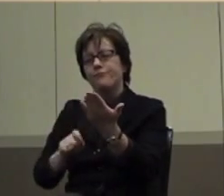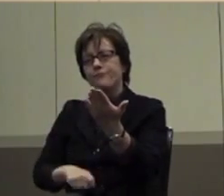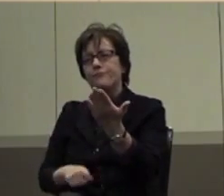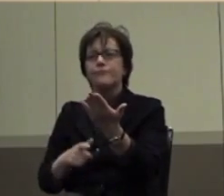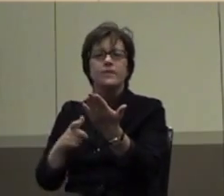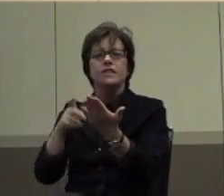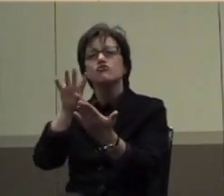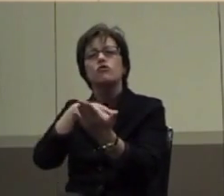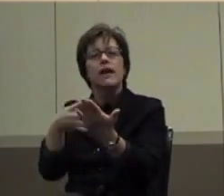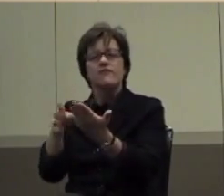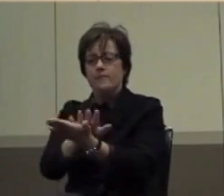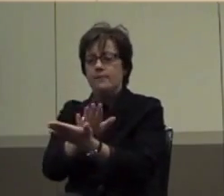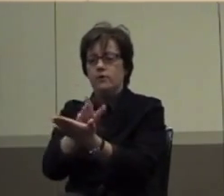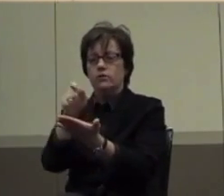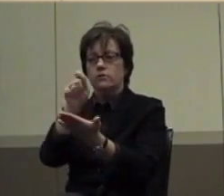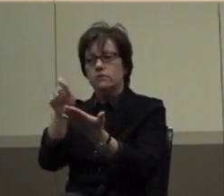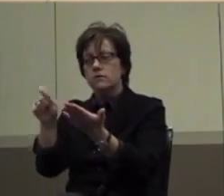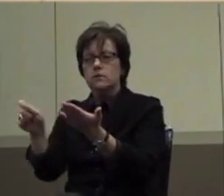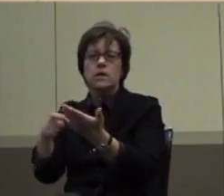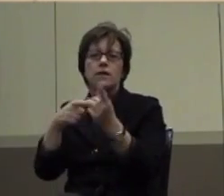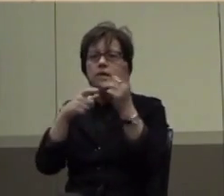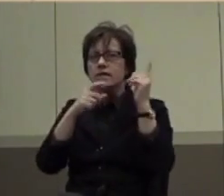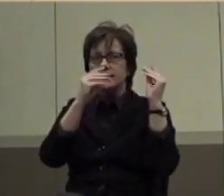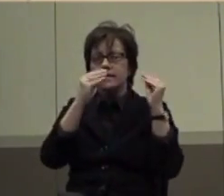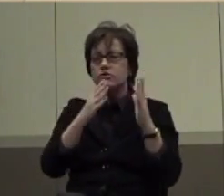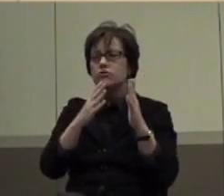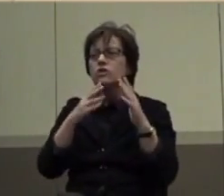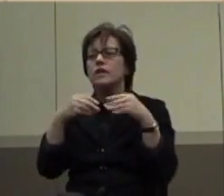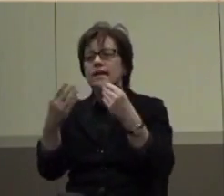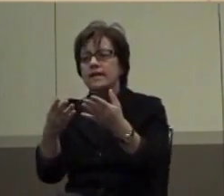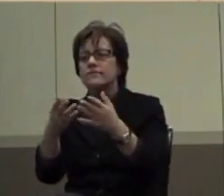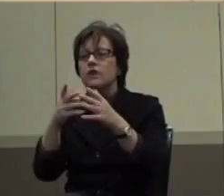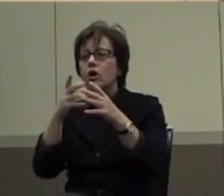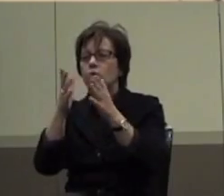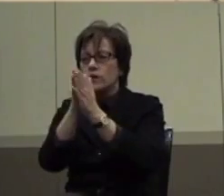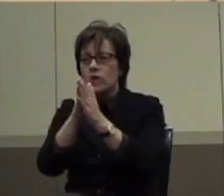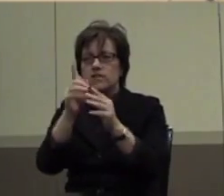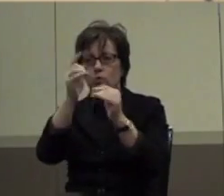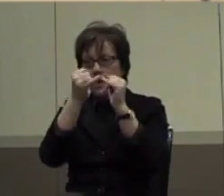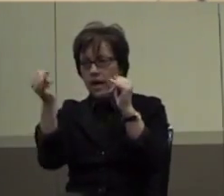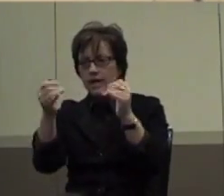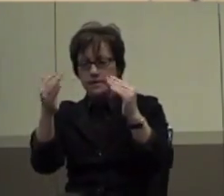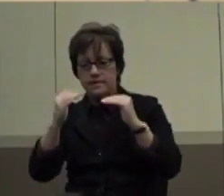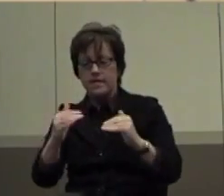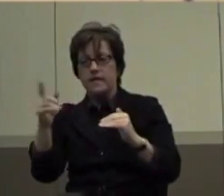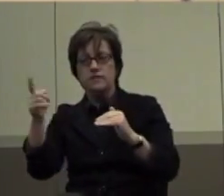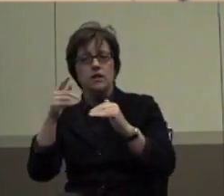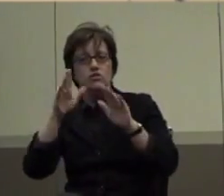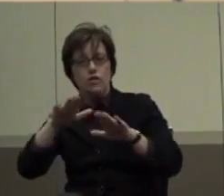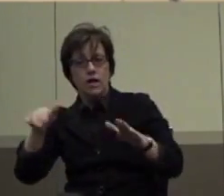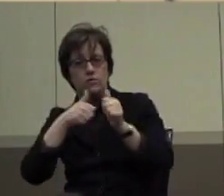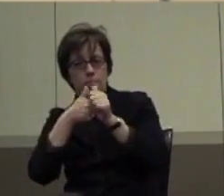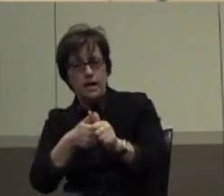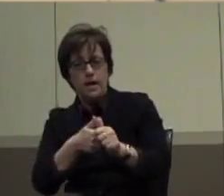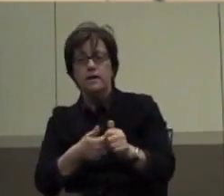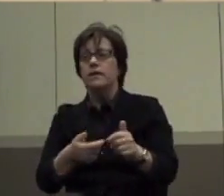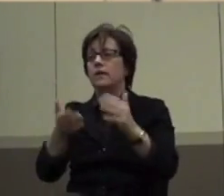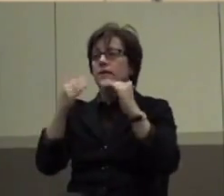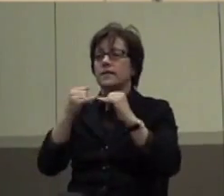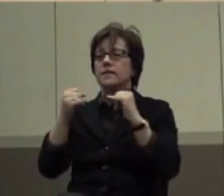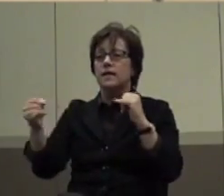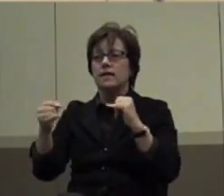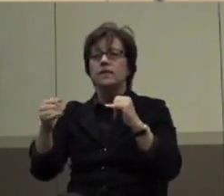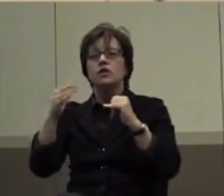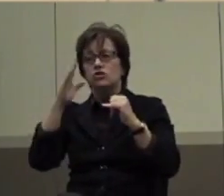at compliance. So I may have, the teacher gives a request in one line. The next line is the child complies. Next line is the child